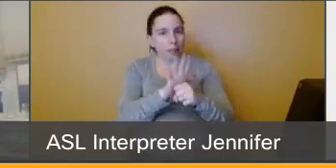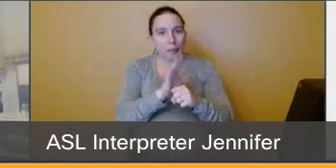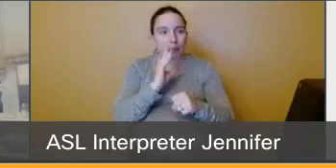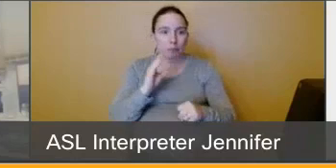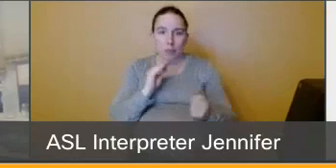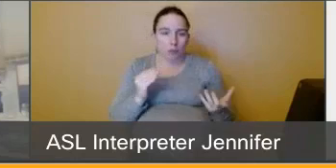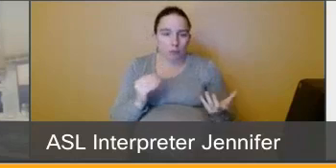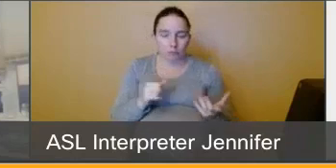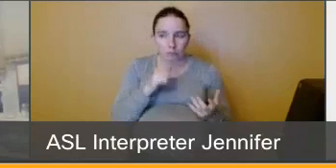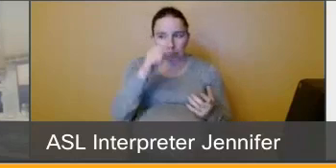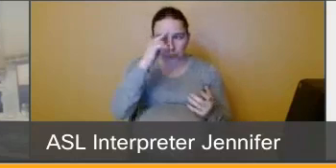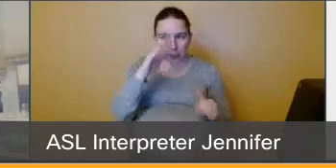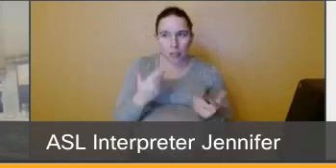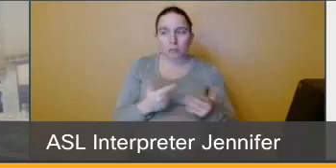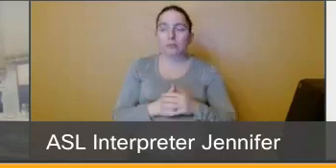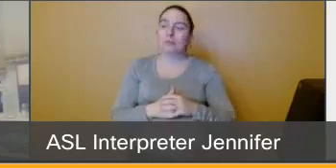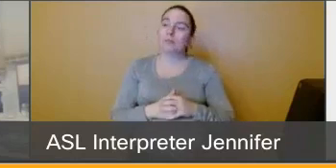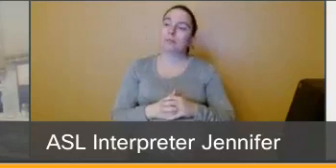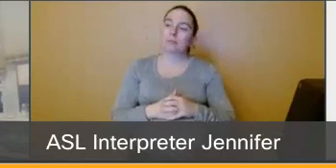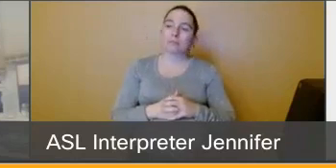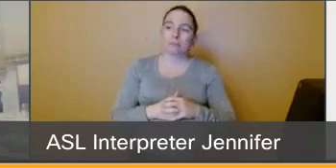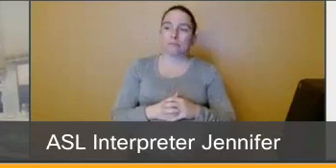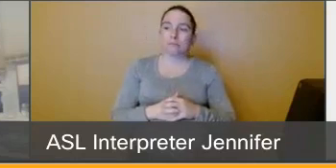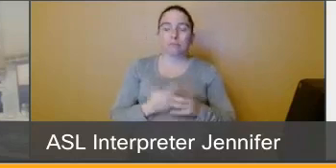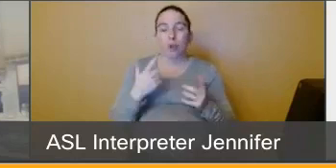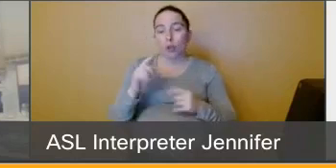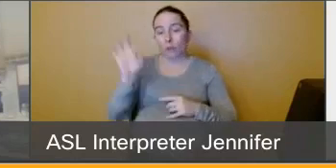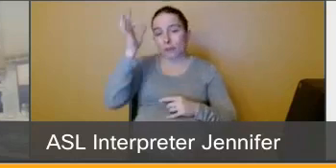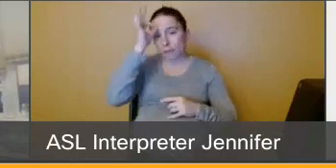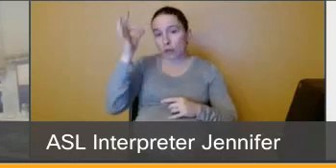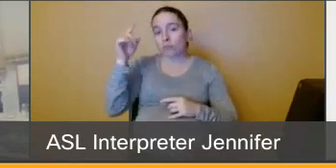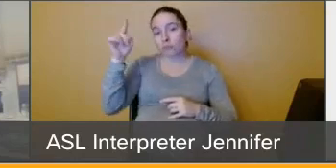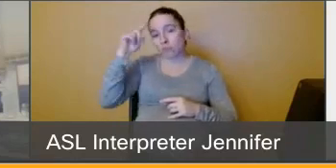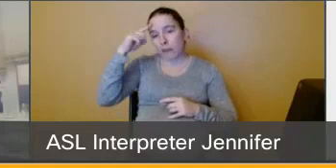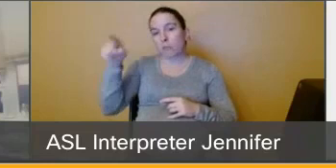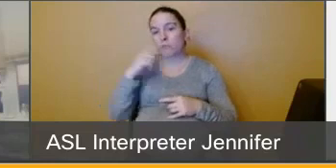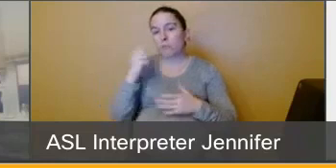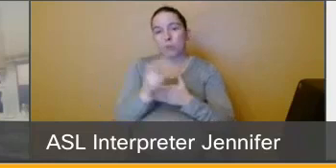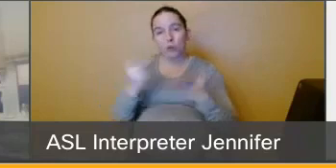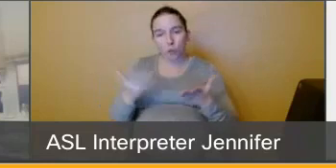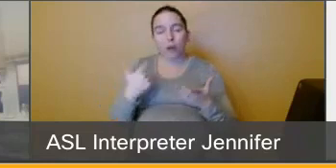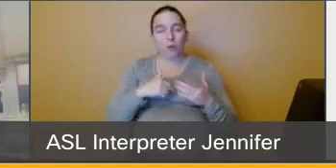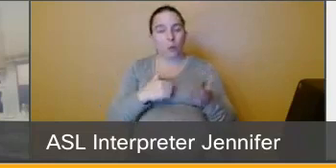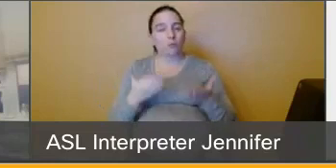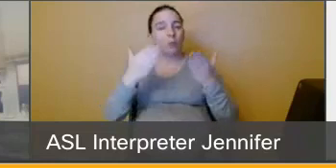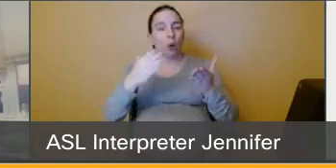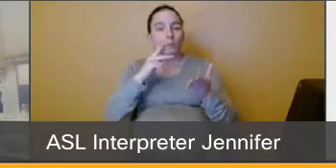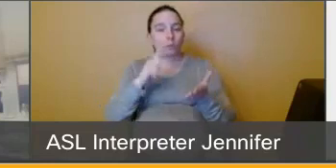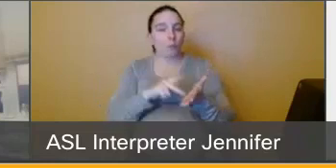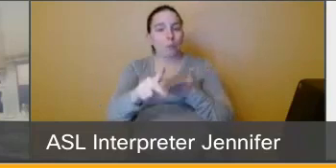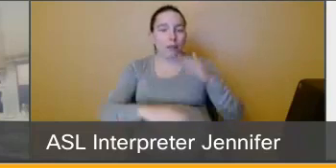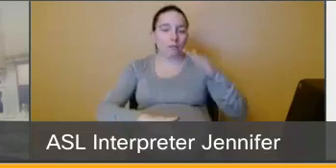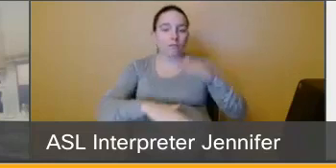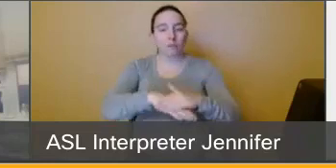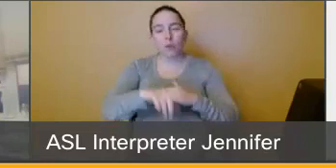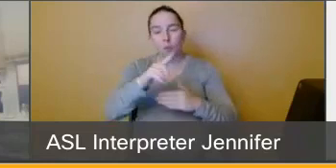experience. So what we've done, what's been approved by the federal government, is we proposed and we'll be making payments of